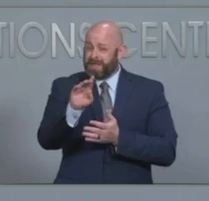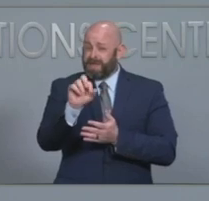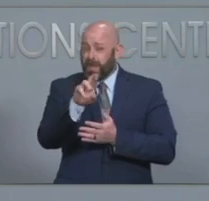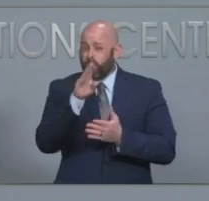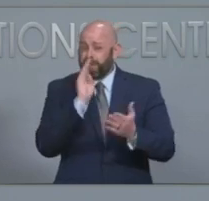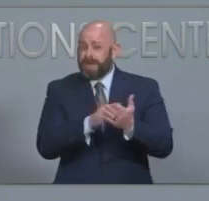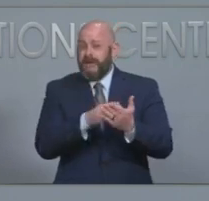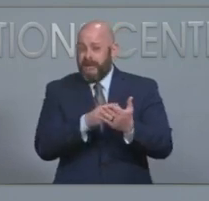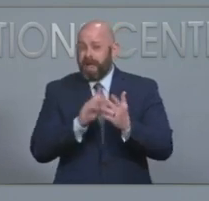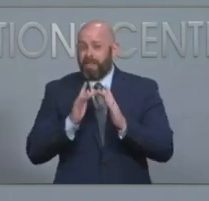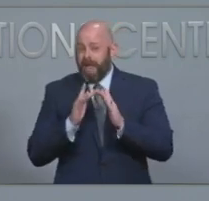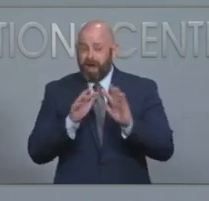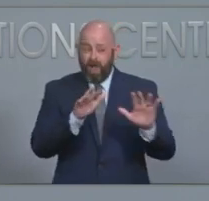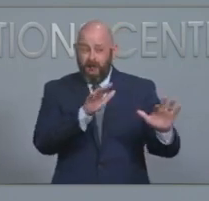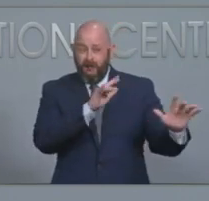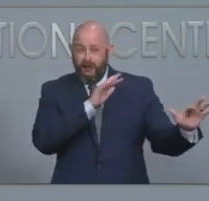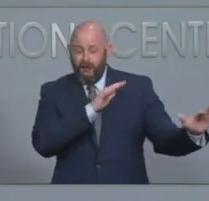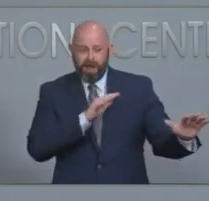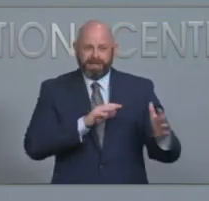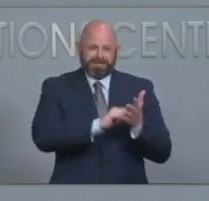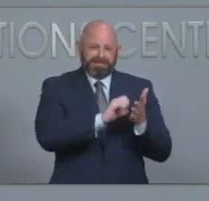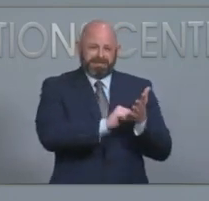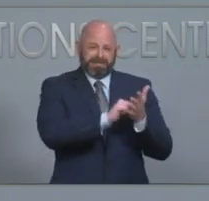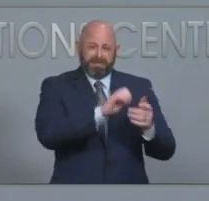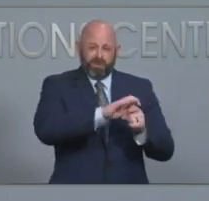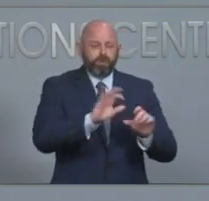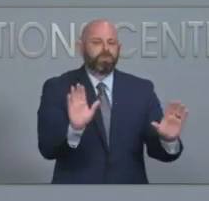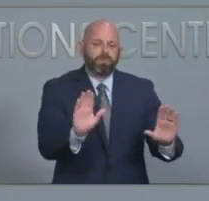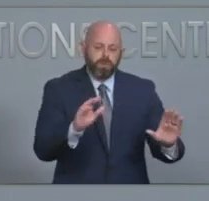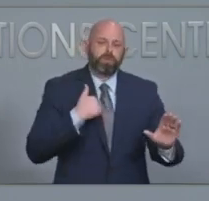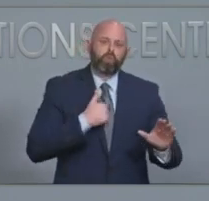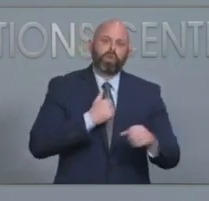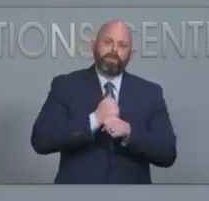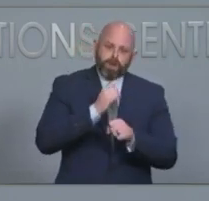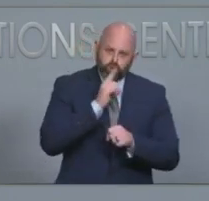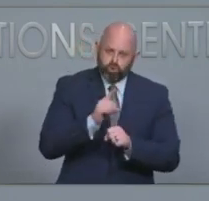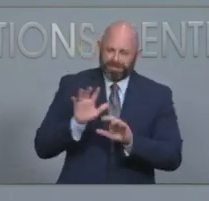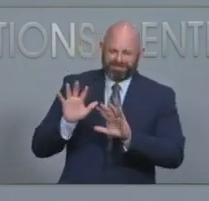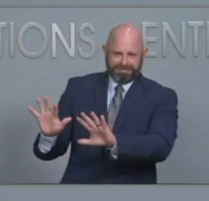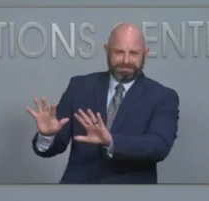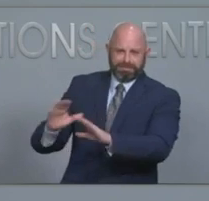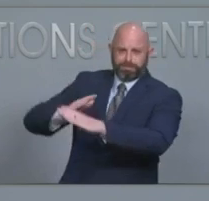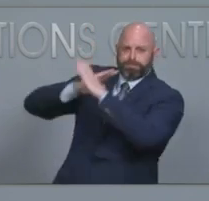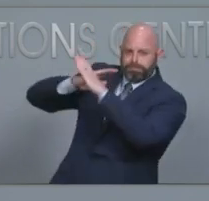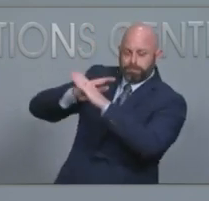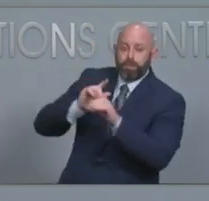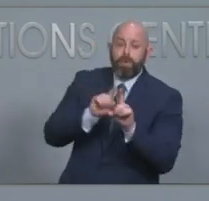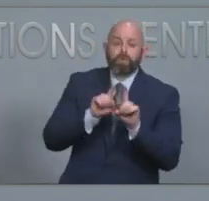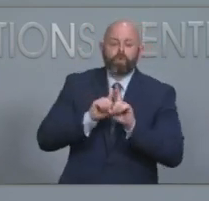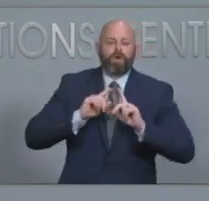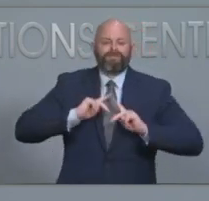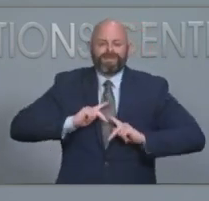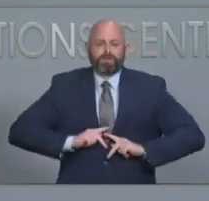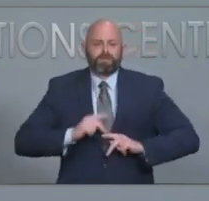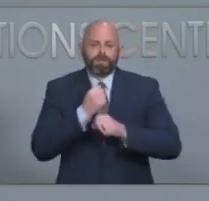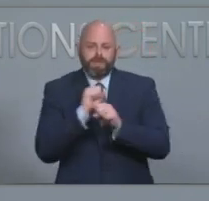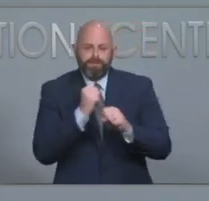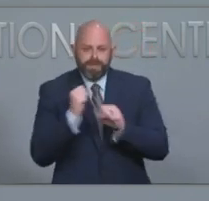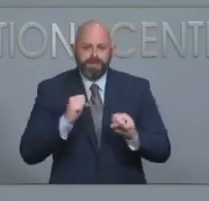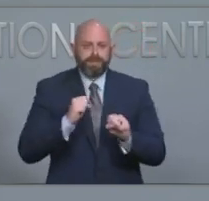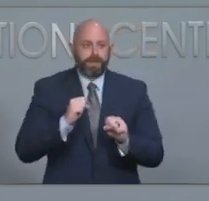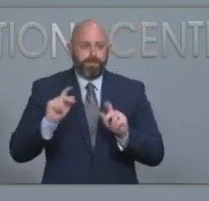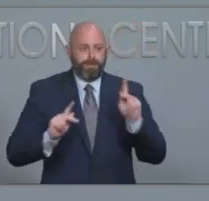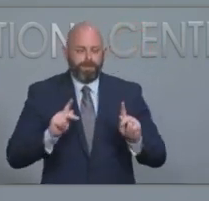incidents. We also do the same to ensure the physical safety of our voting sites. We have